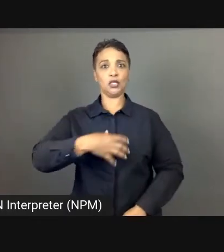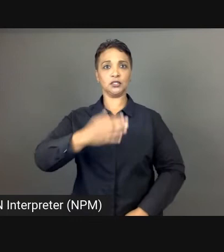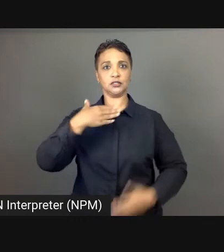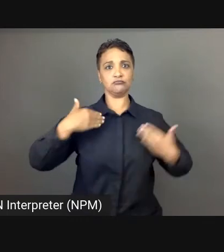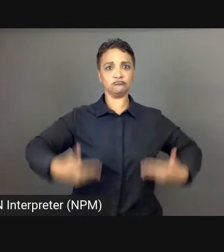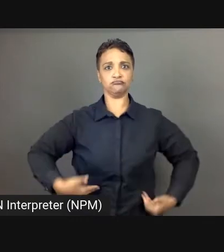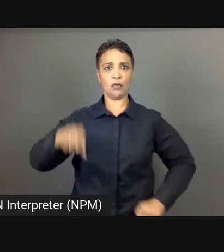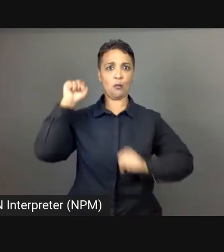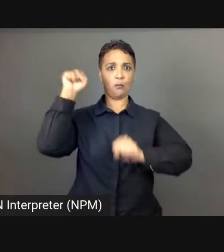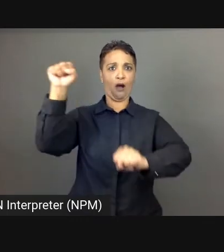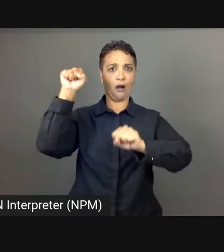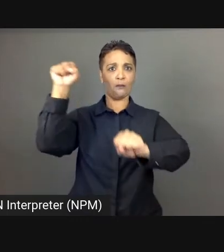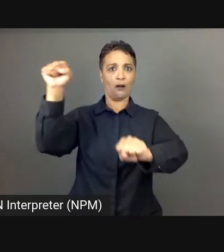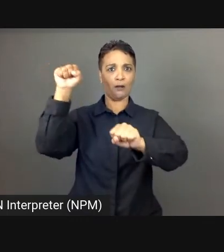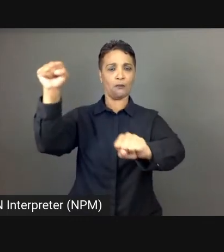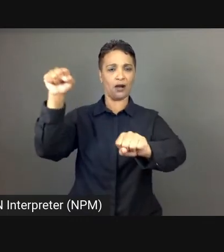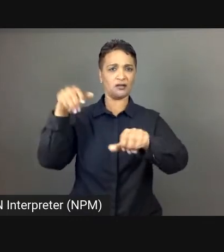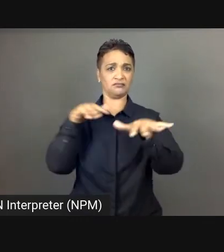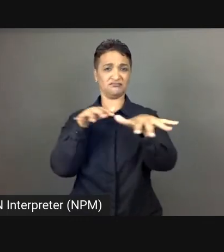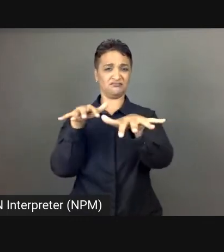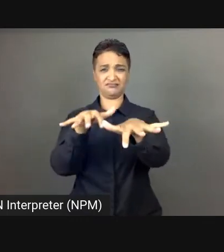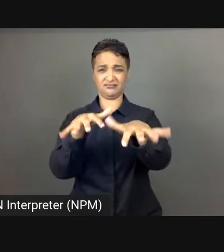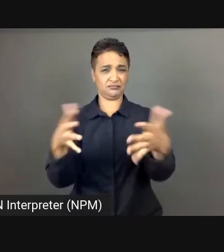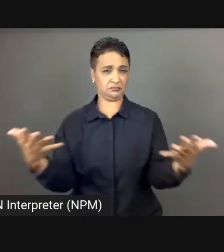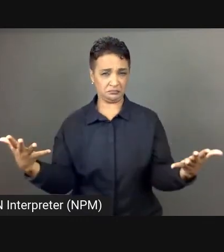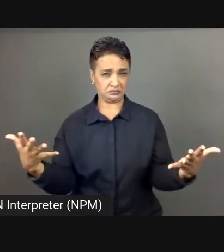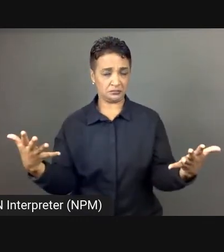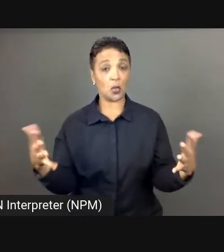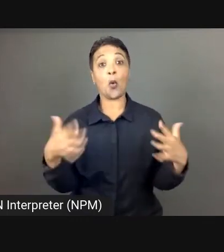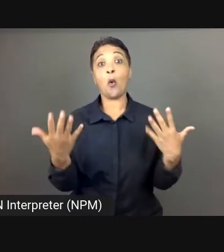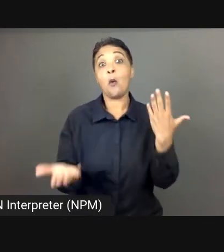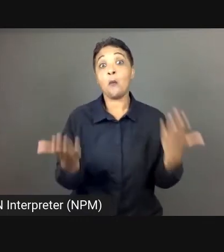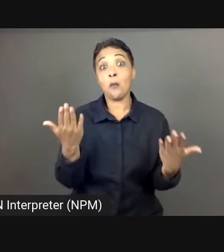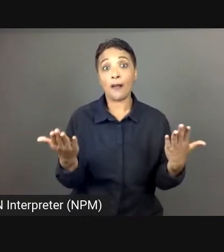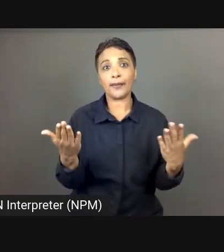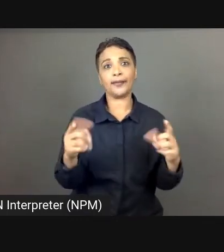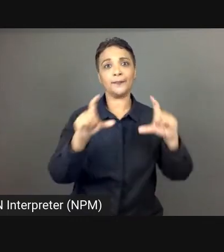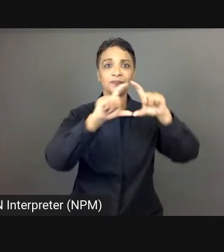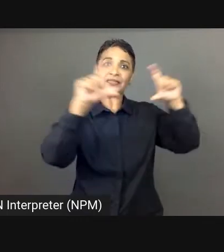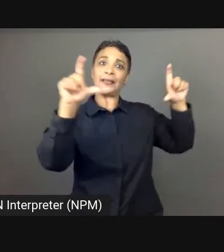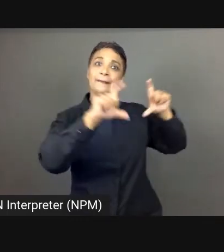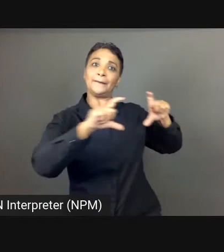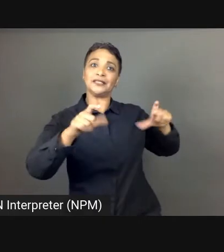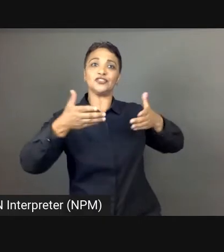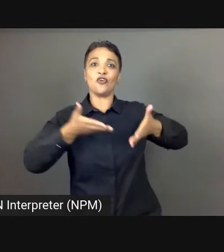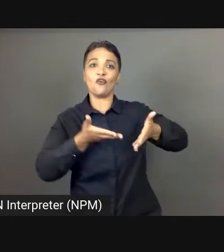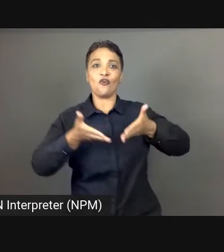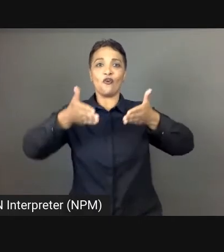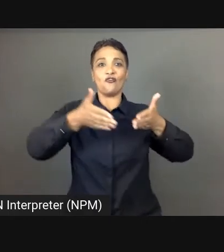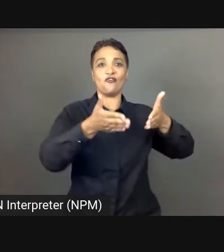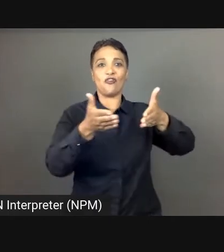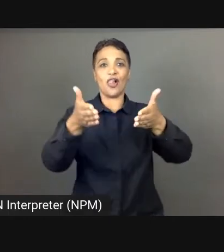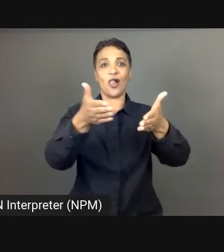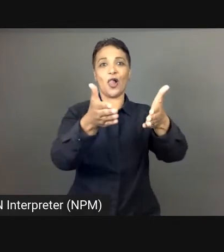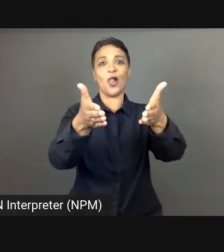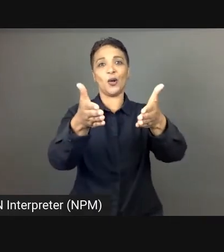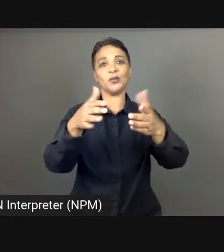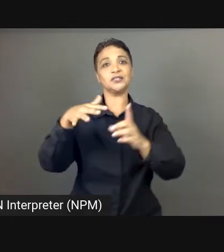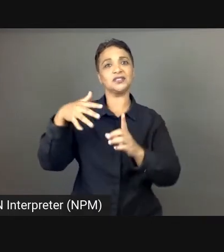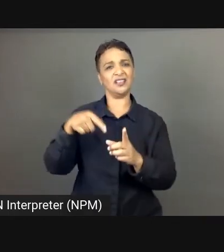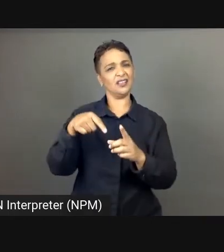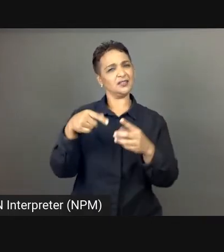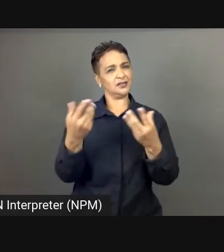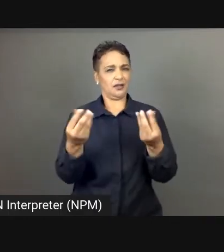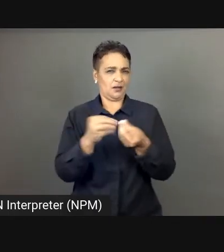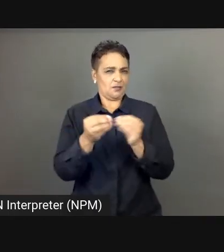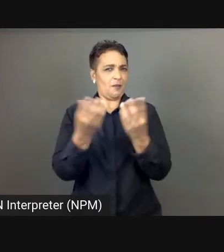in the context of Black Lives Matter, or whether the number of corporate floats in pride marches is a problem these days.